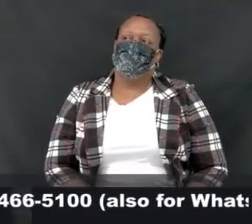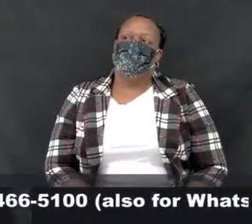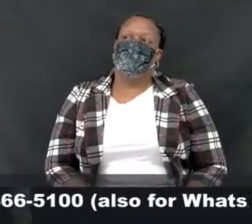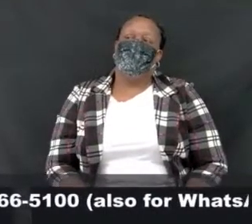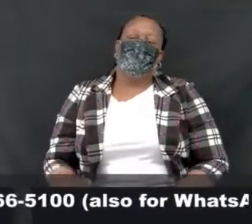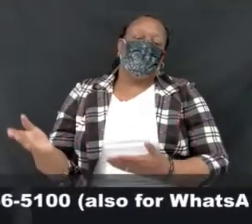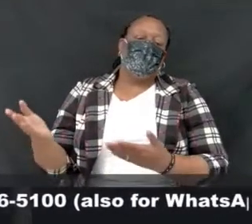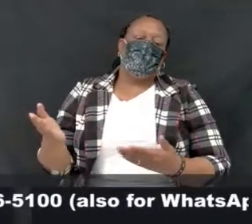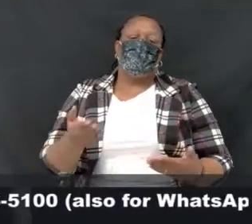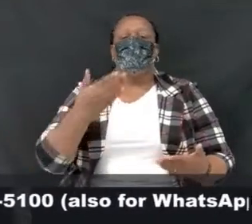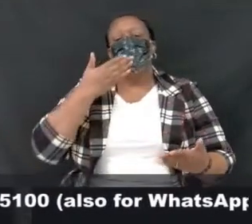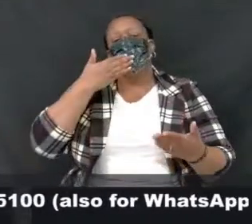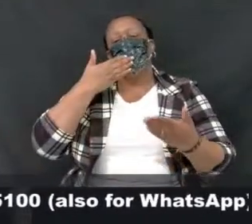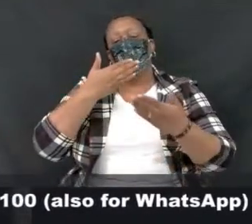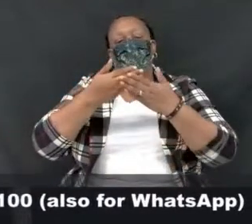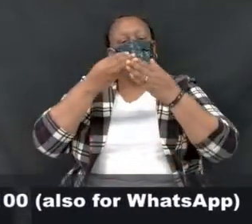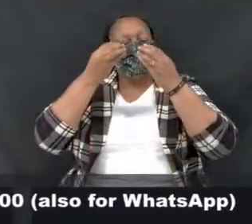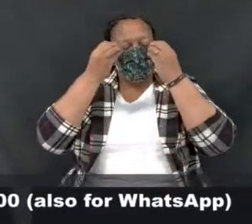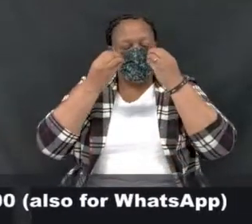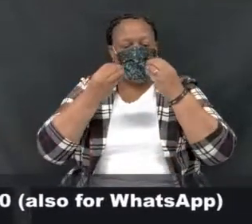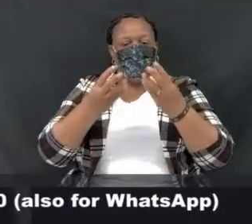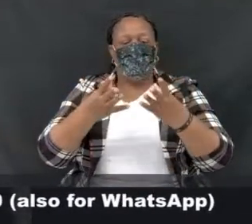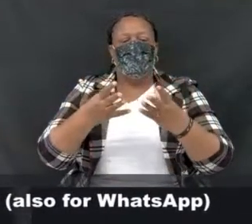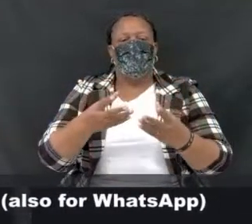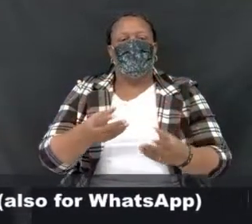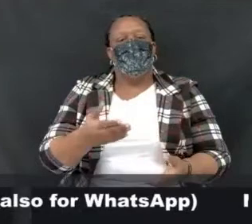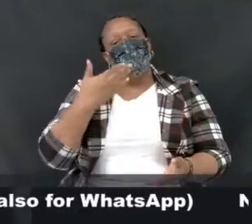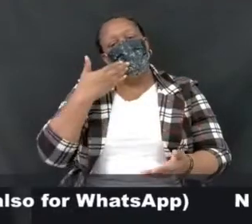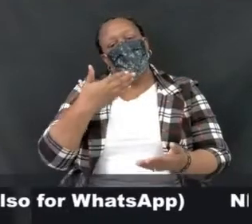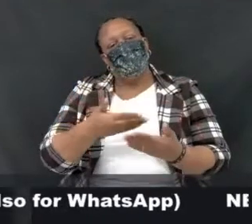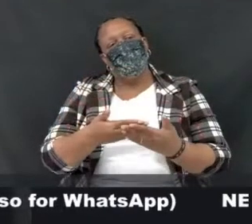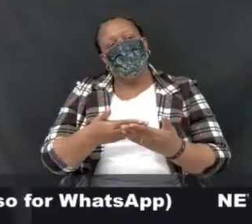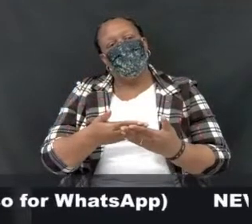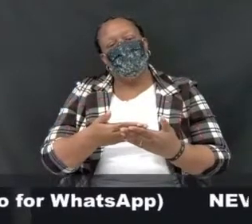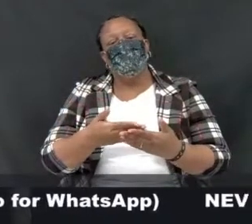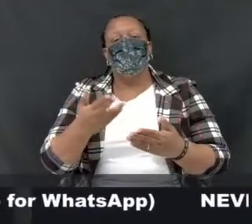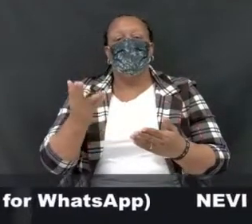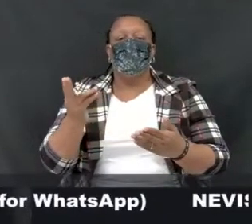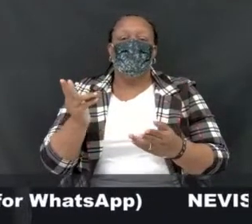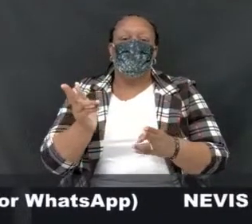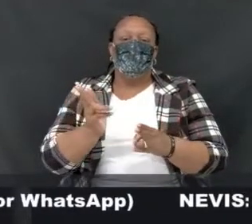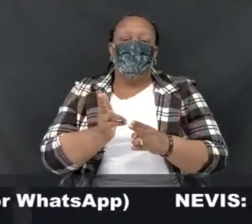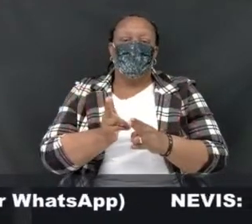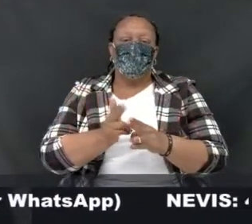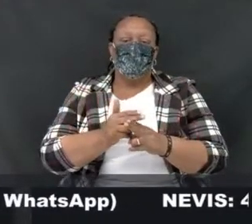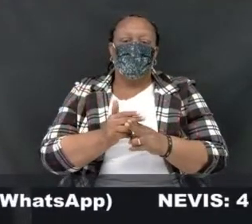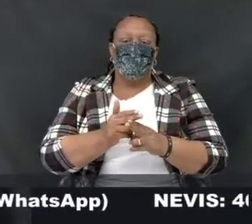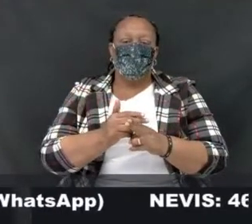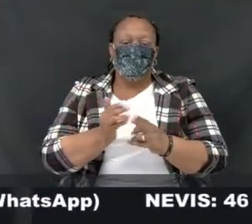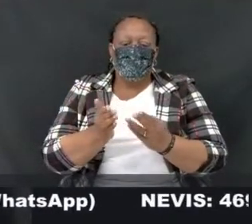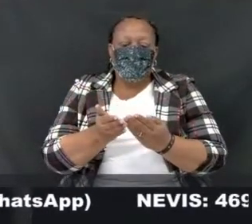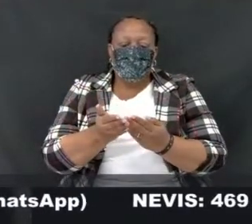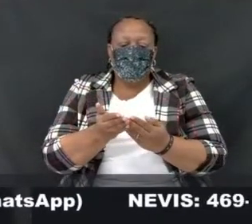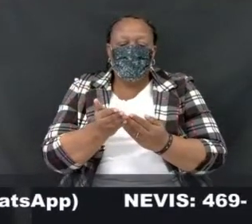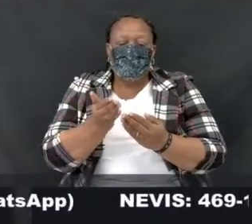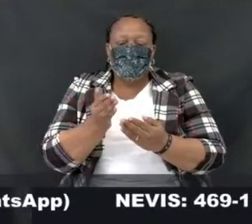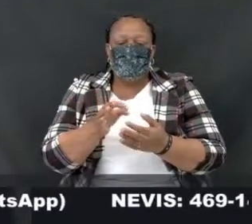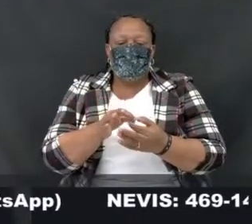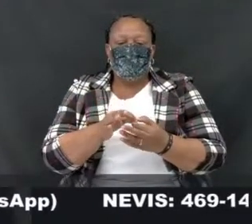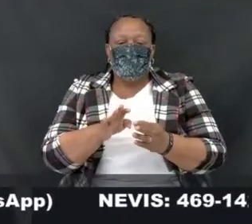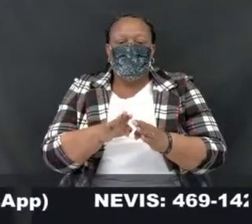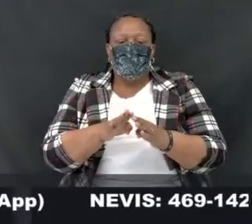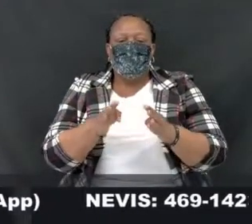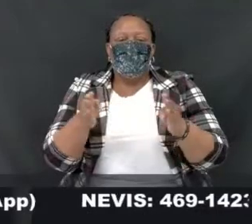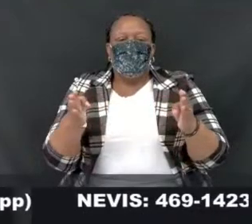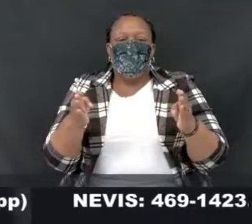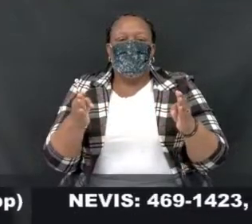news. Dr. Wilkinson did it. CMO gave good news on the easing of restriction. Superintendent